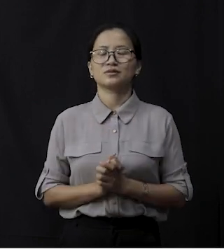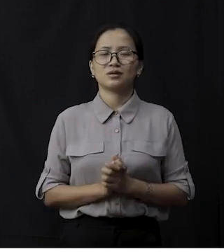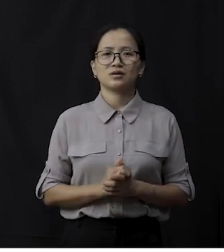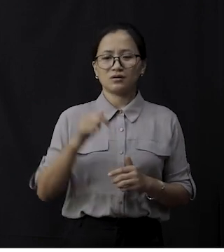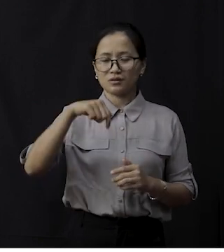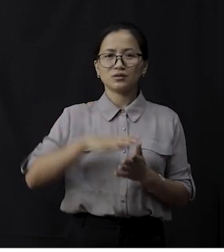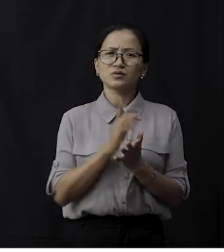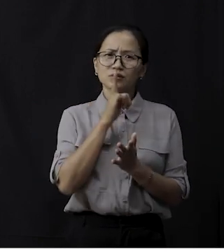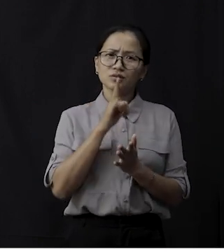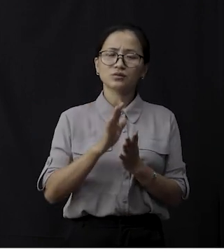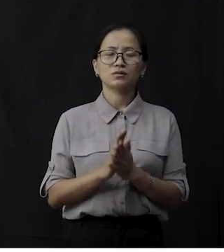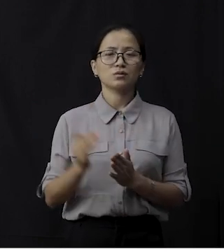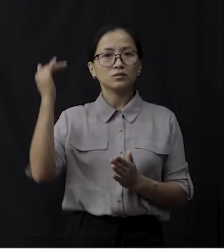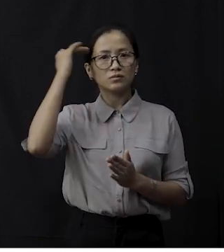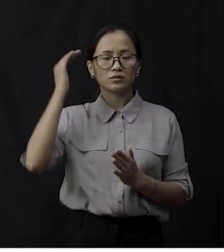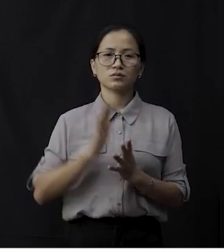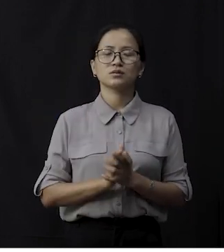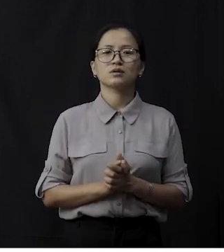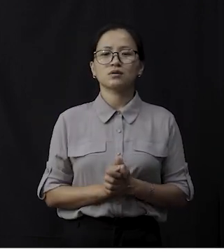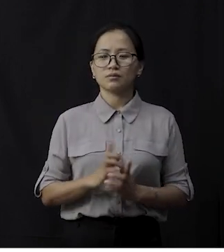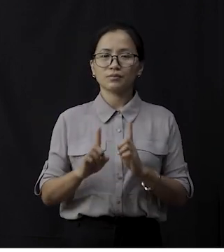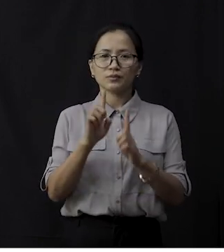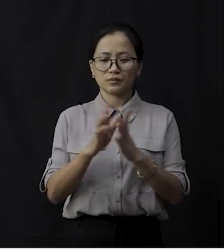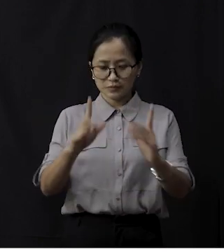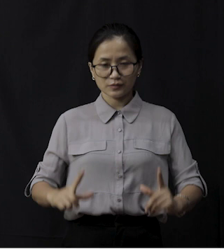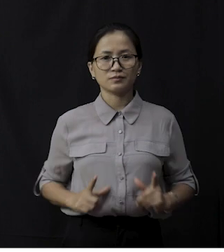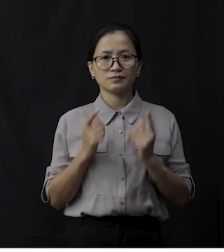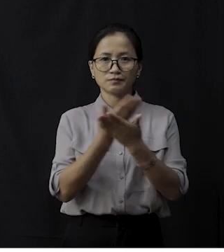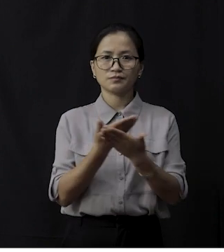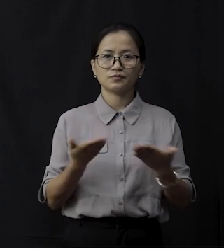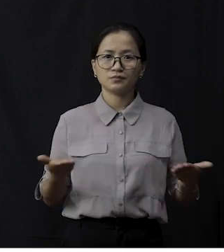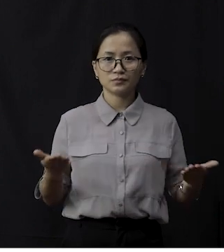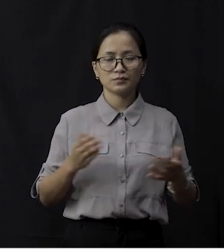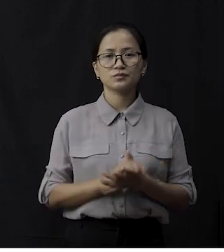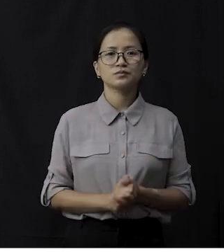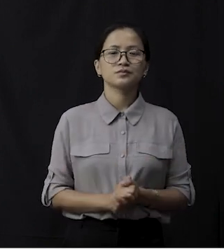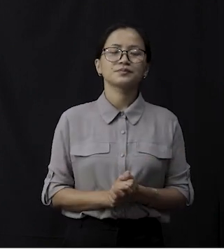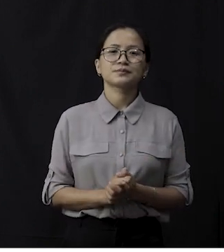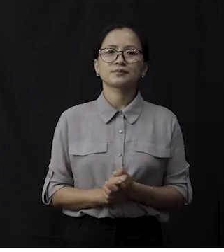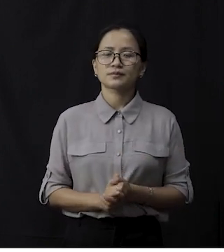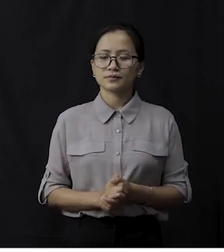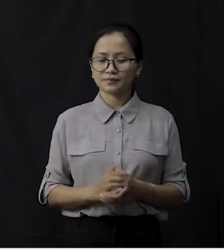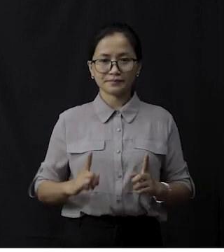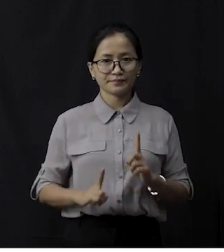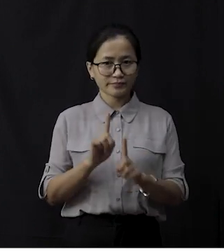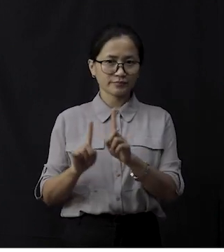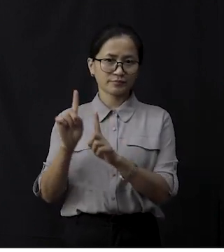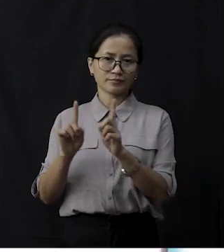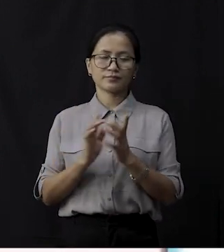Now, I'm sure you all know that plants are also living things. Yes or no, children?